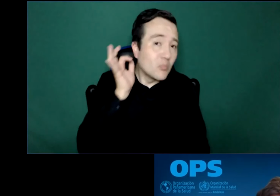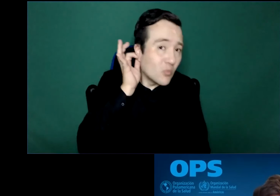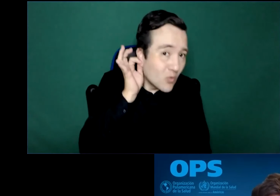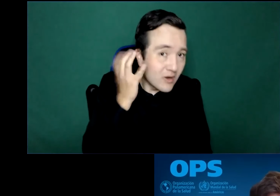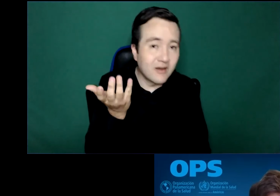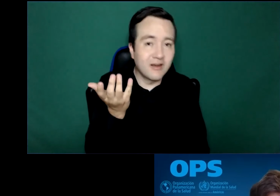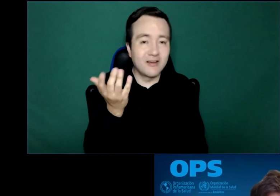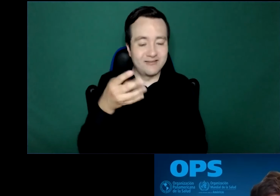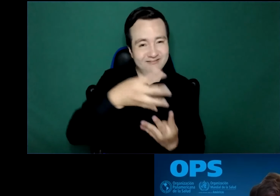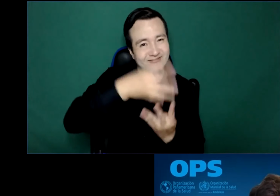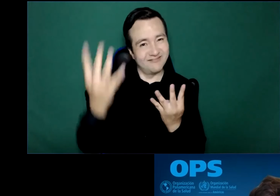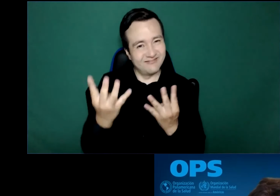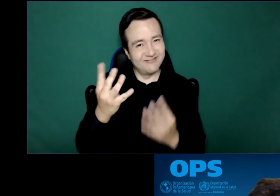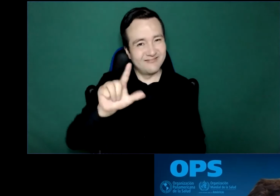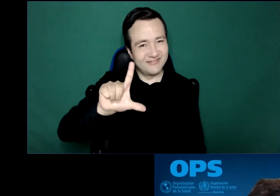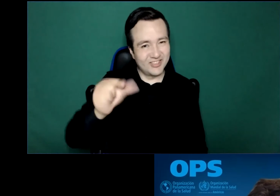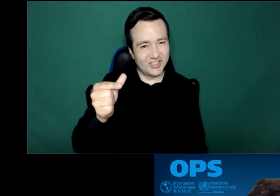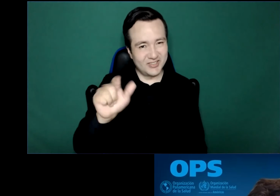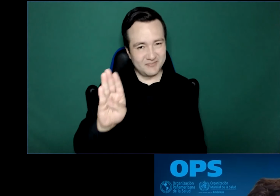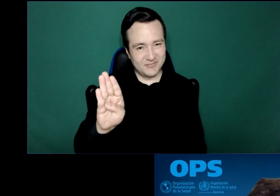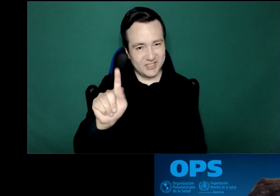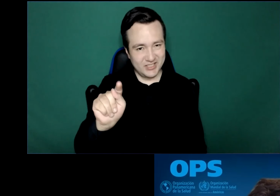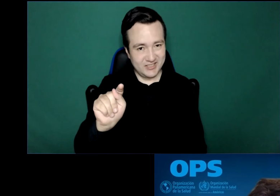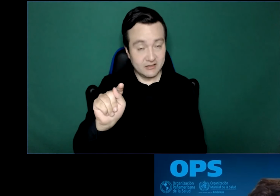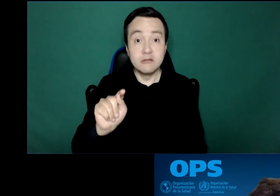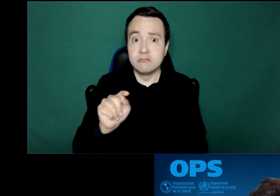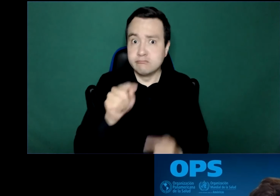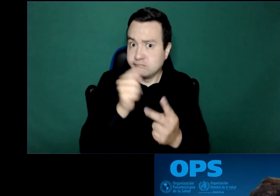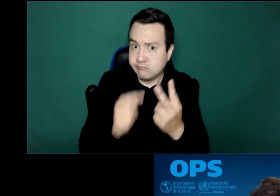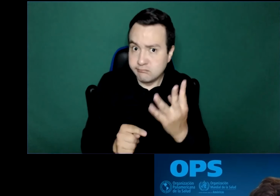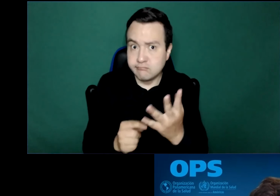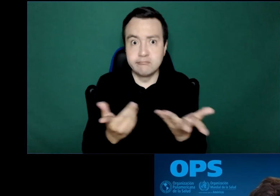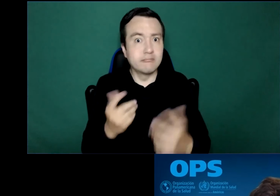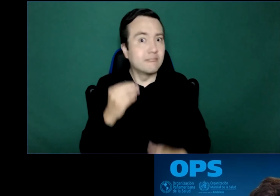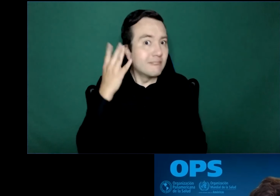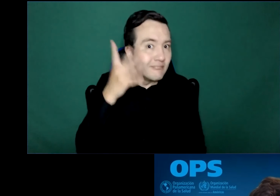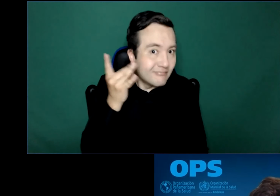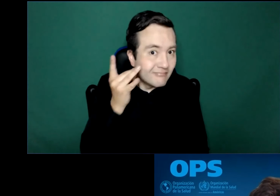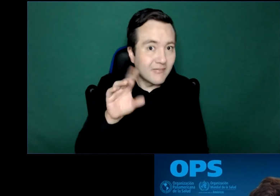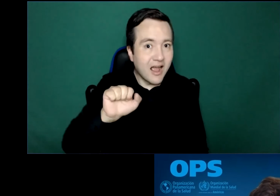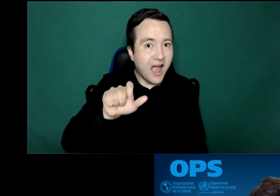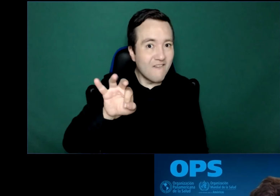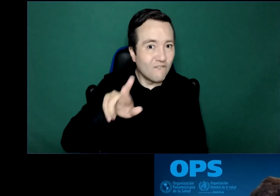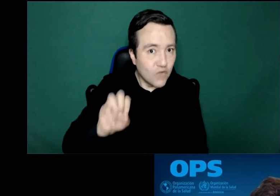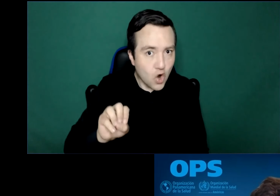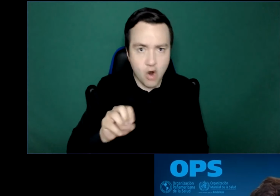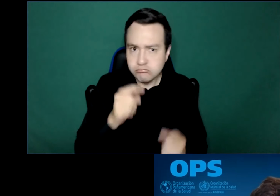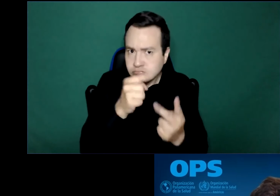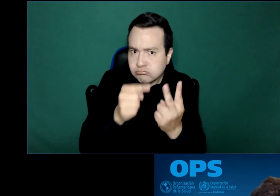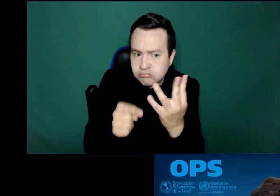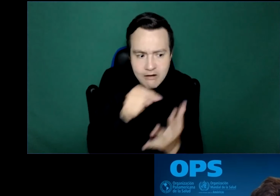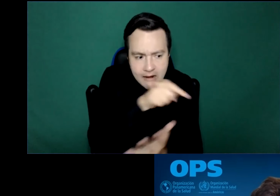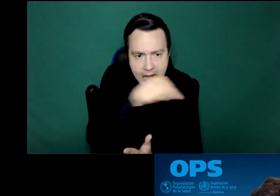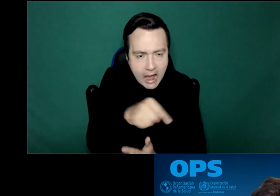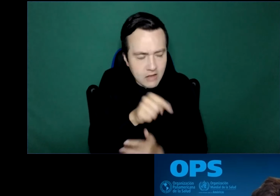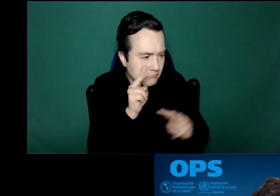and amongst others. And it also implies to encourage us to have a design of policies that takes into